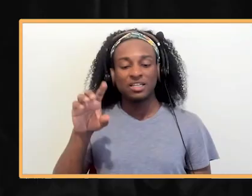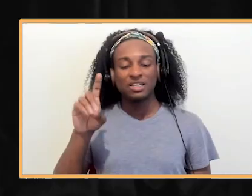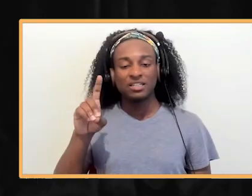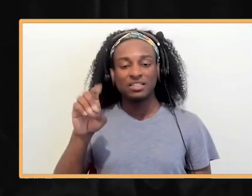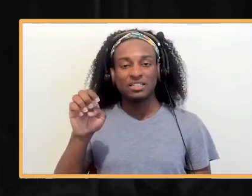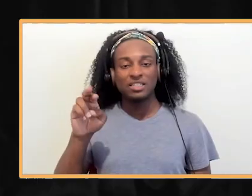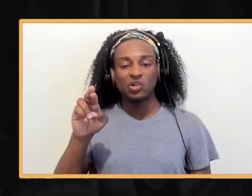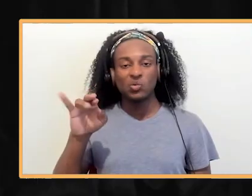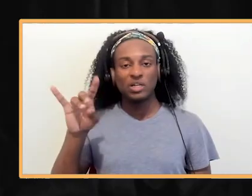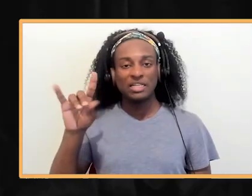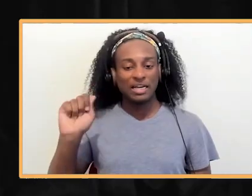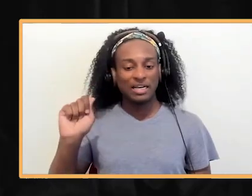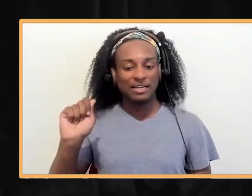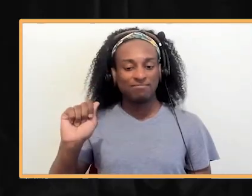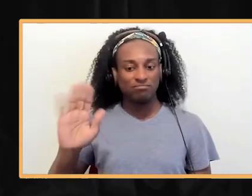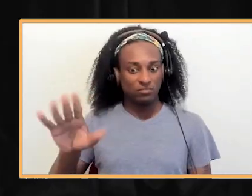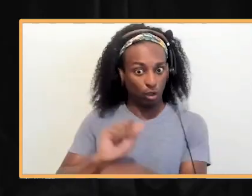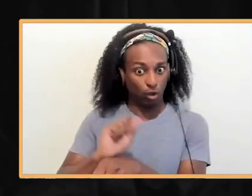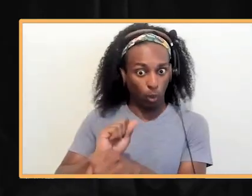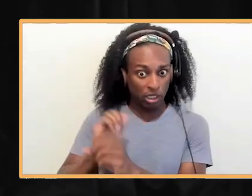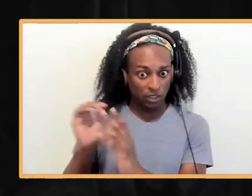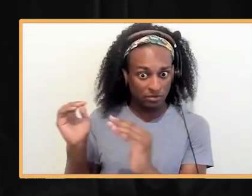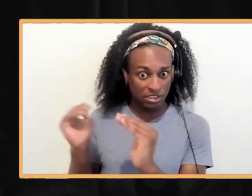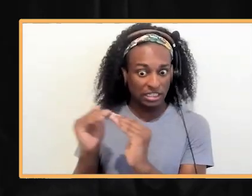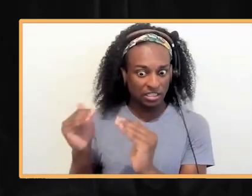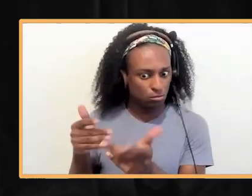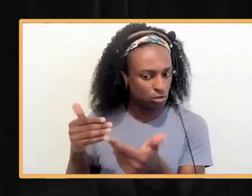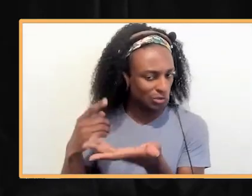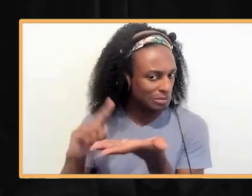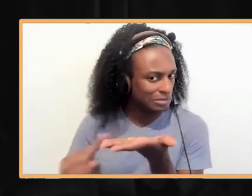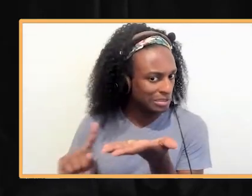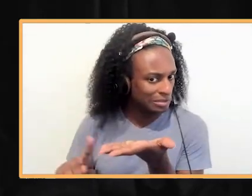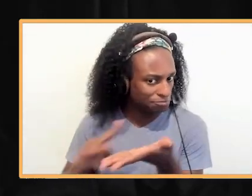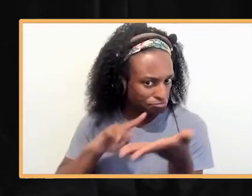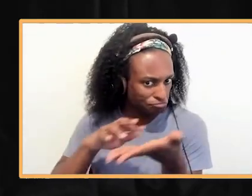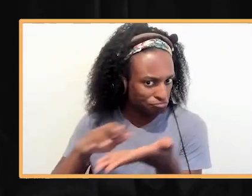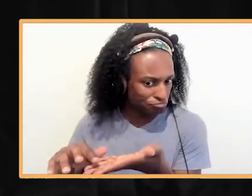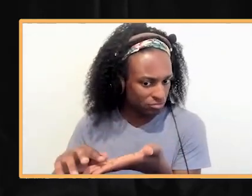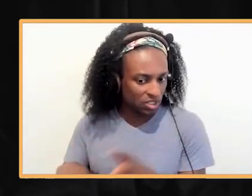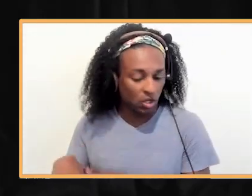justice. And one of the things that he interrogates, the relationship between law and justice.